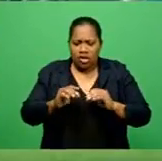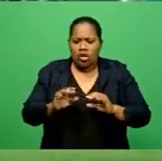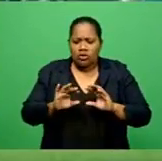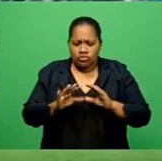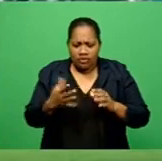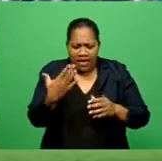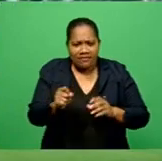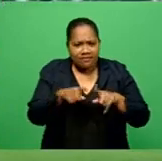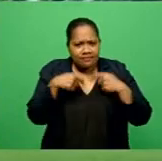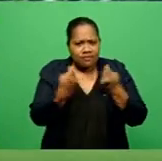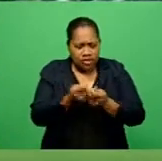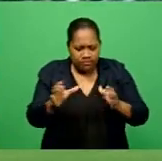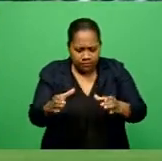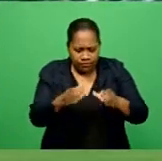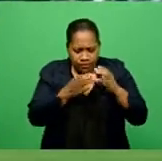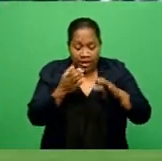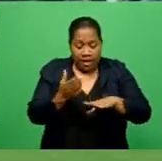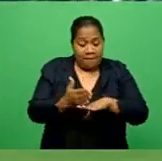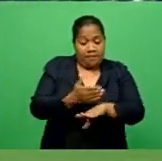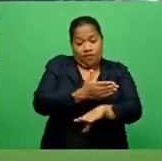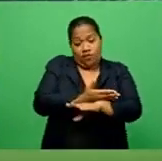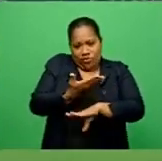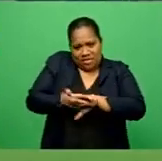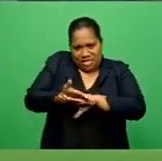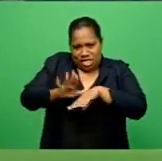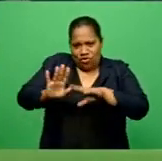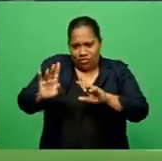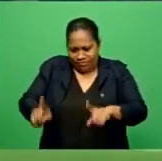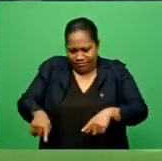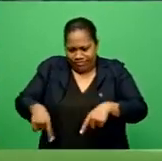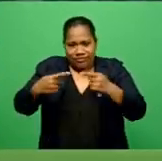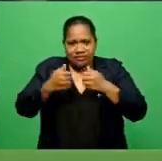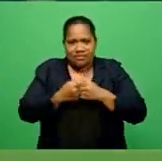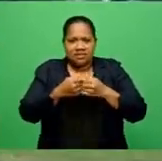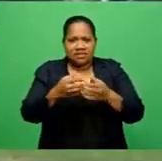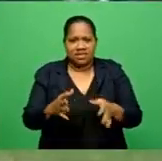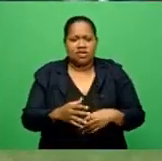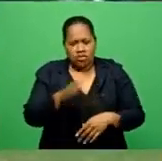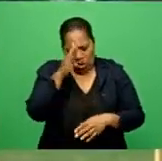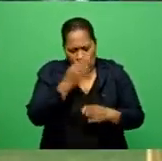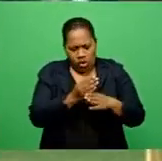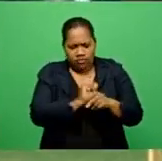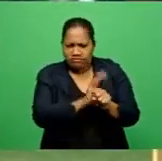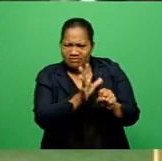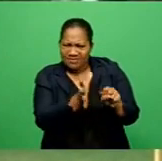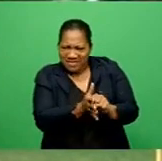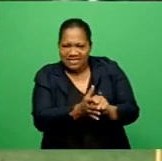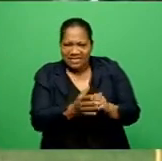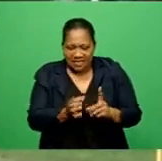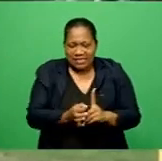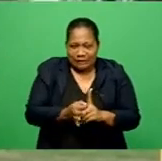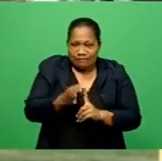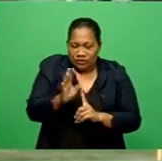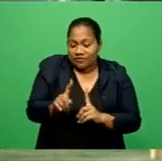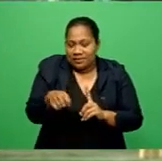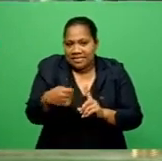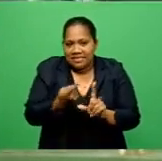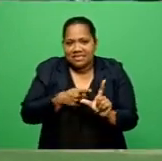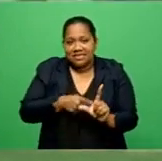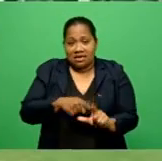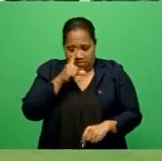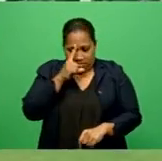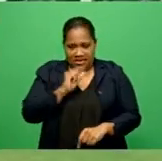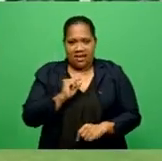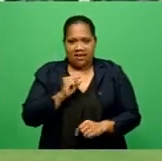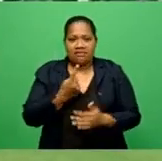new season begins. Conrote is hoping the COVID-19 situation improves come next year so they can